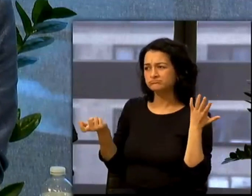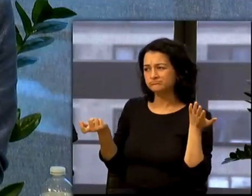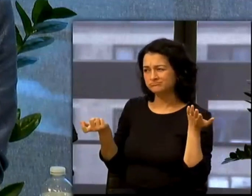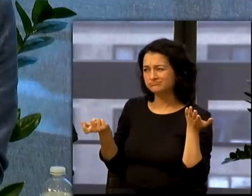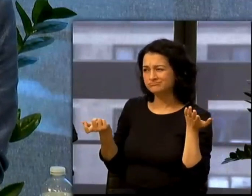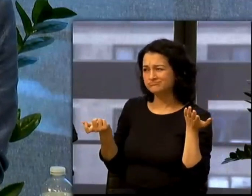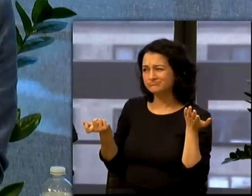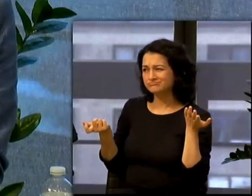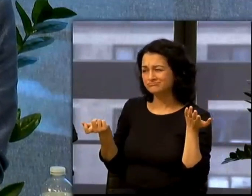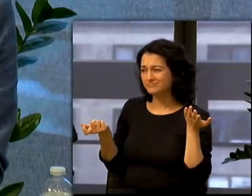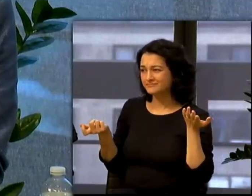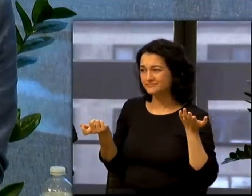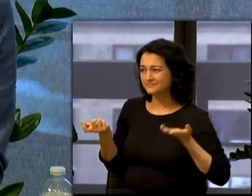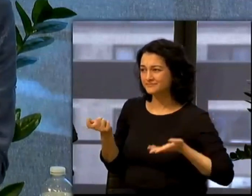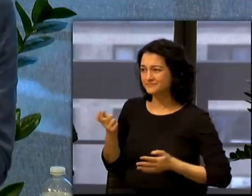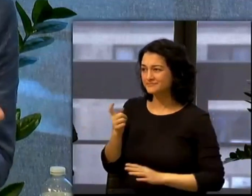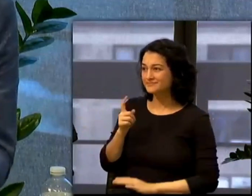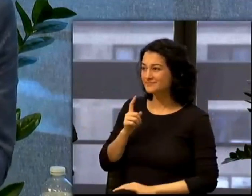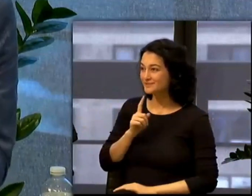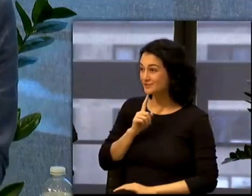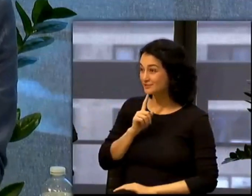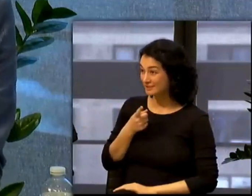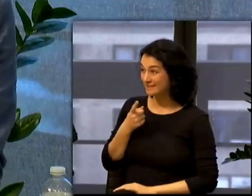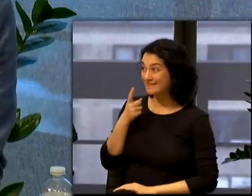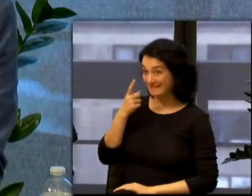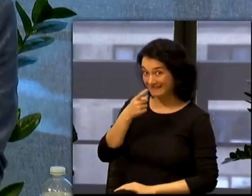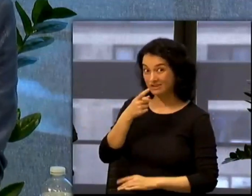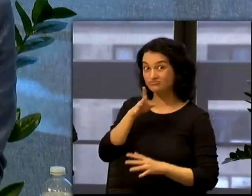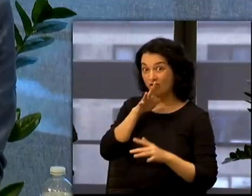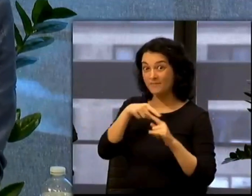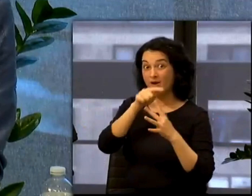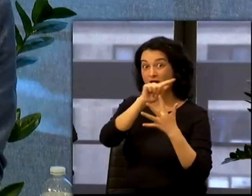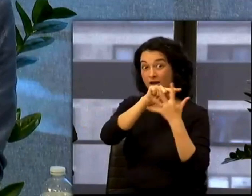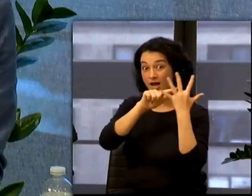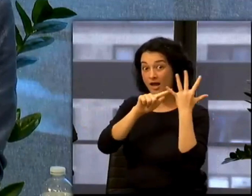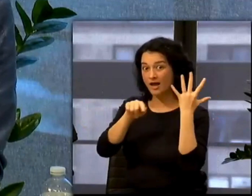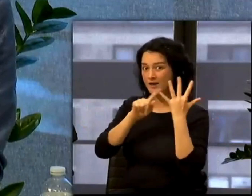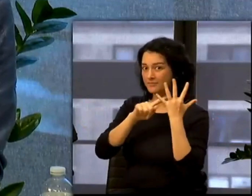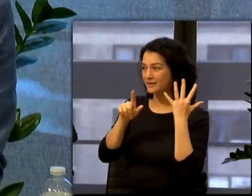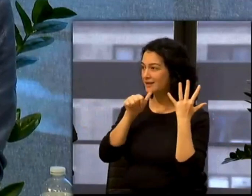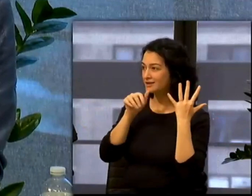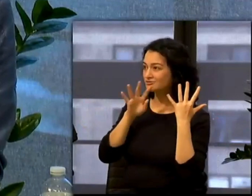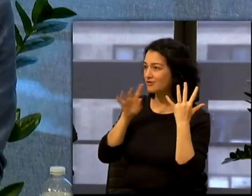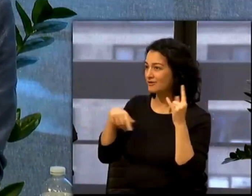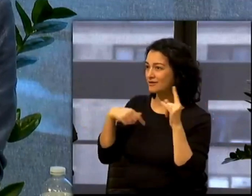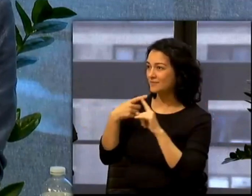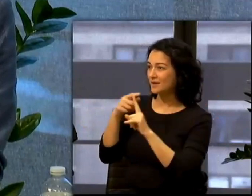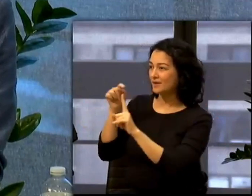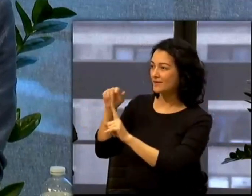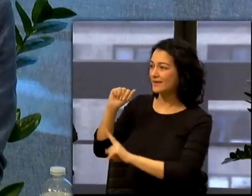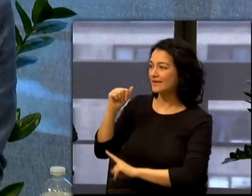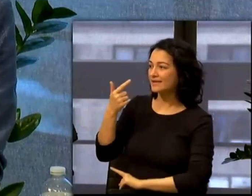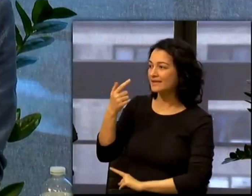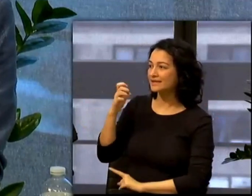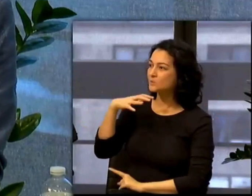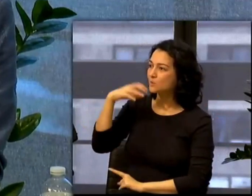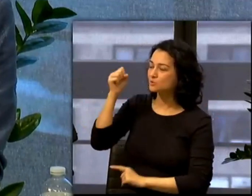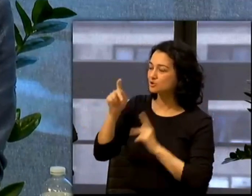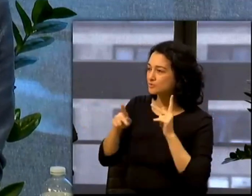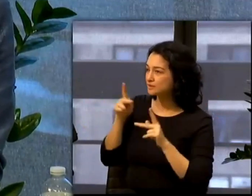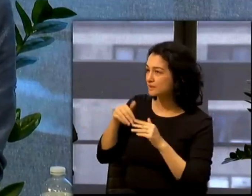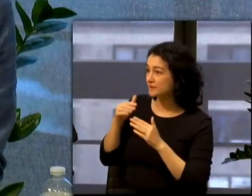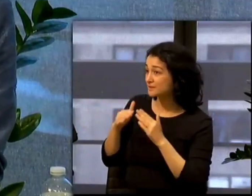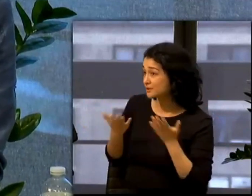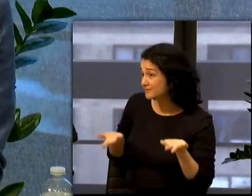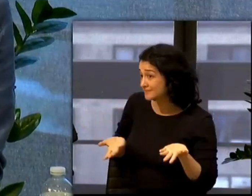aging populations and ageism writ large. And so my hope is that the